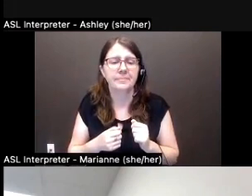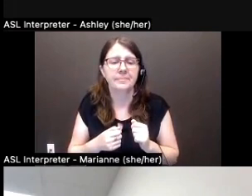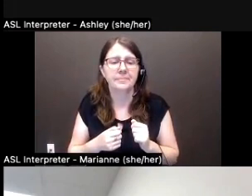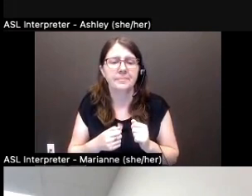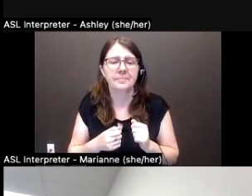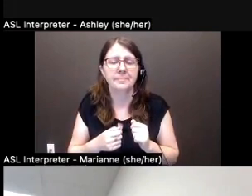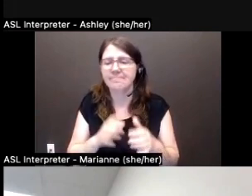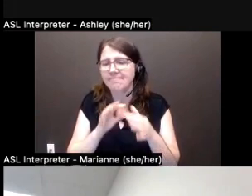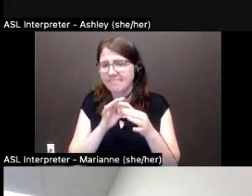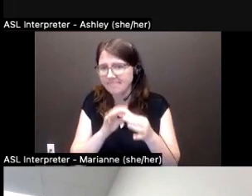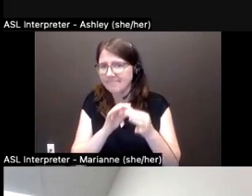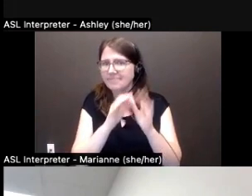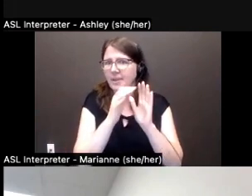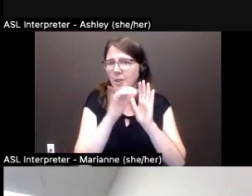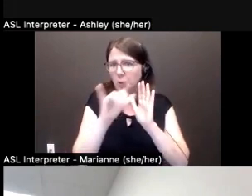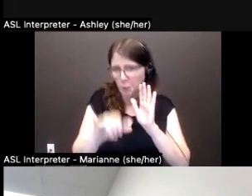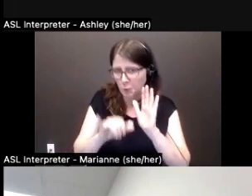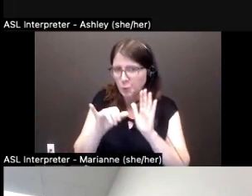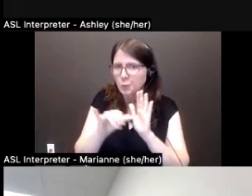creating the channel.